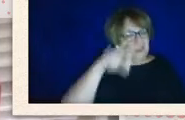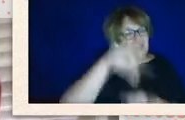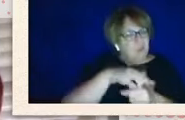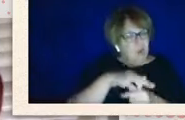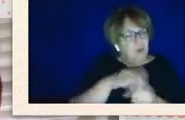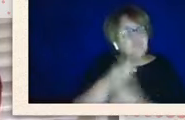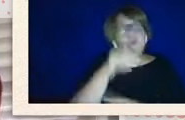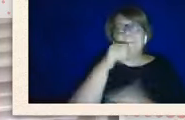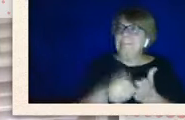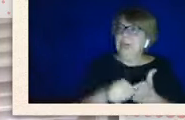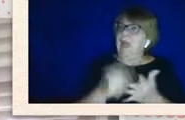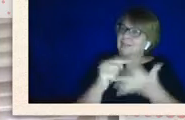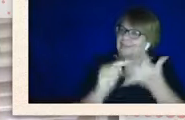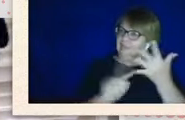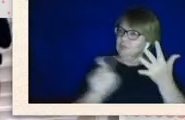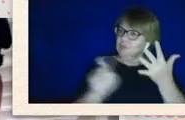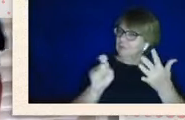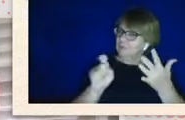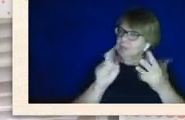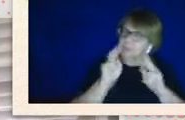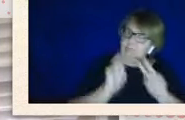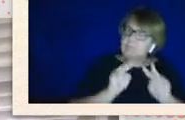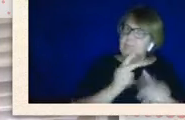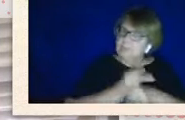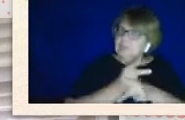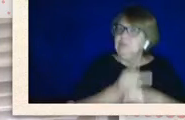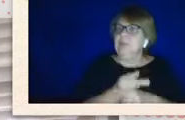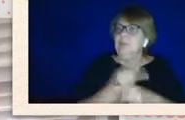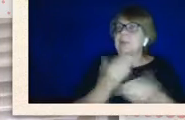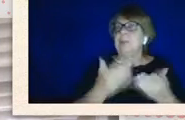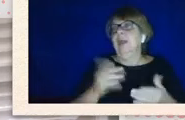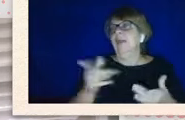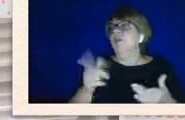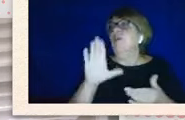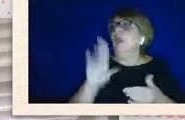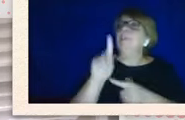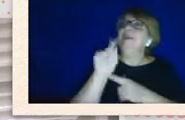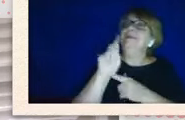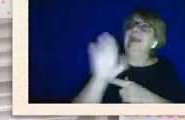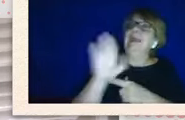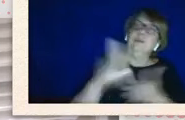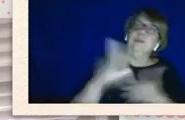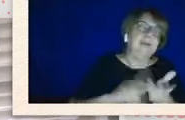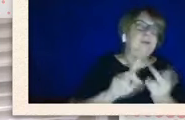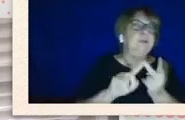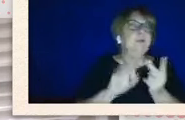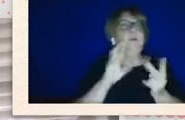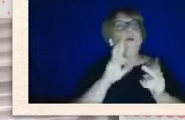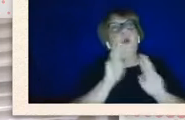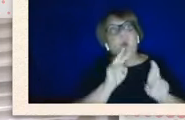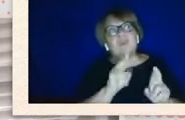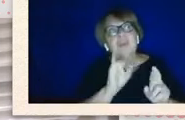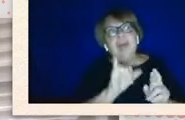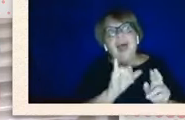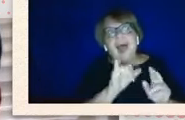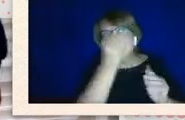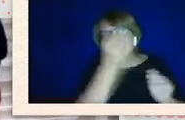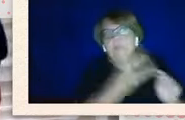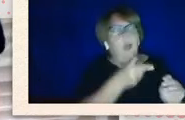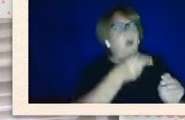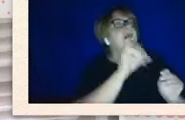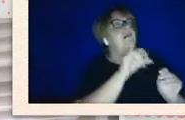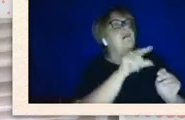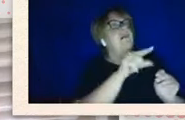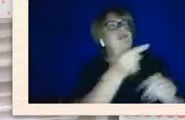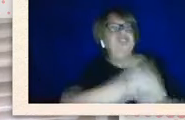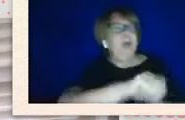things to be on the lookout for. If you maybe update your signature, maybe look to be on the lookout for a notice saying your signature was rejected for one reason or